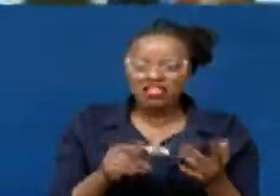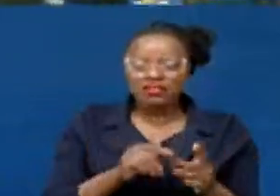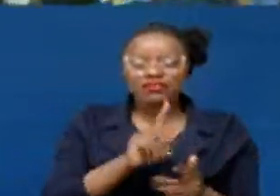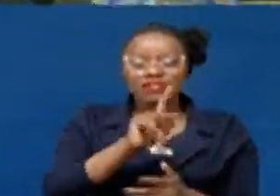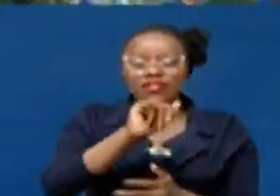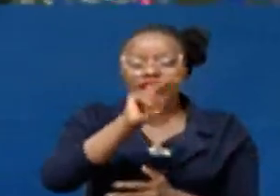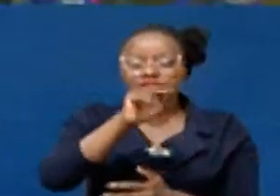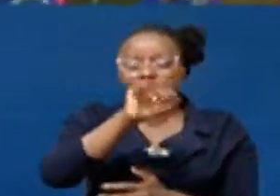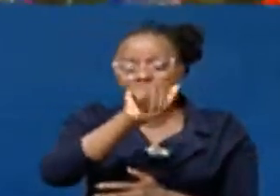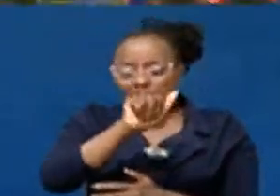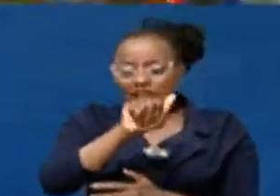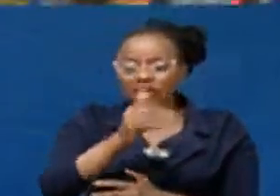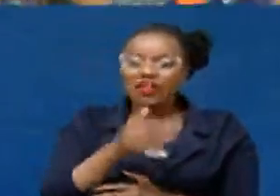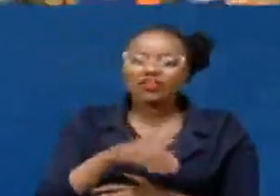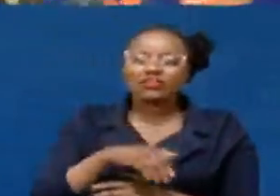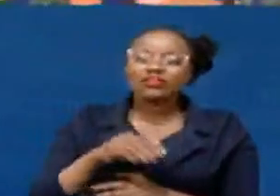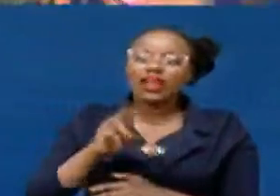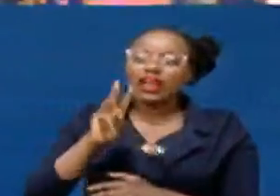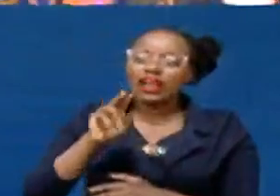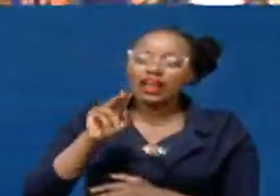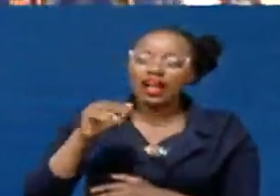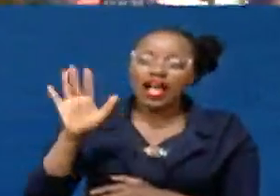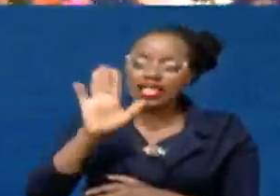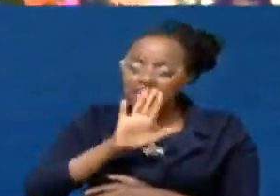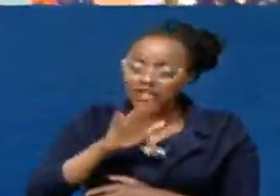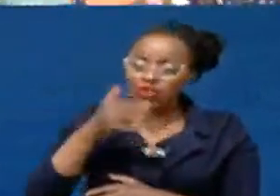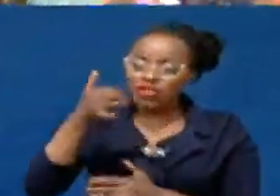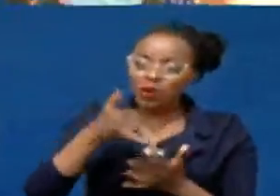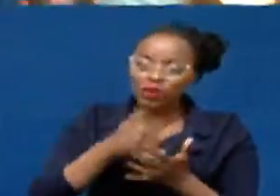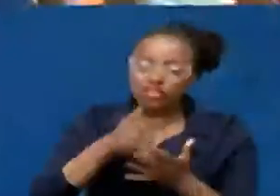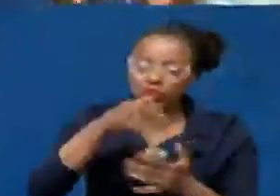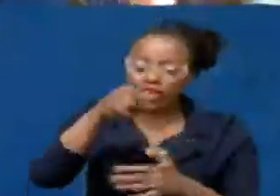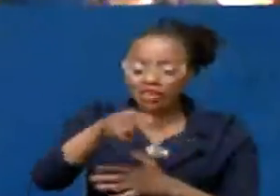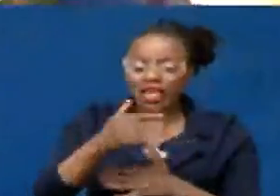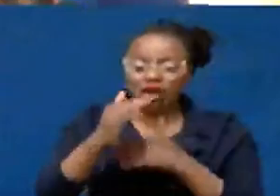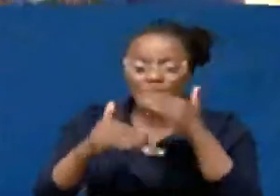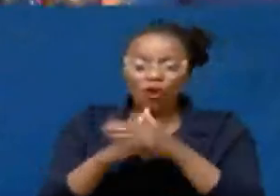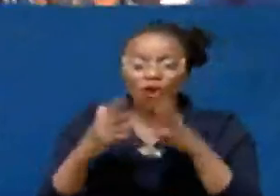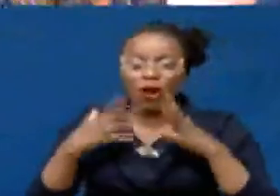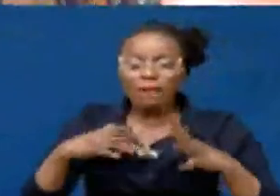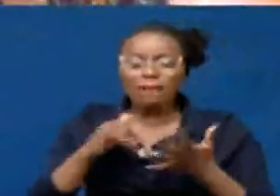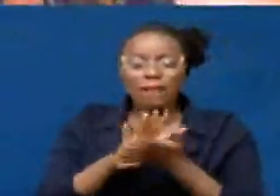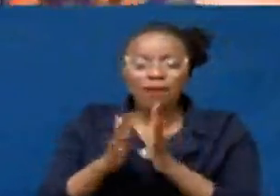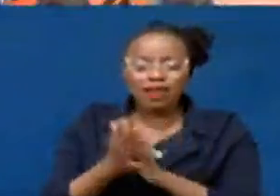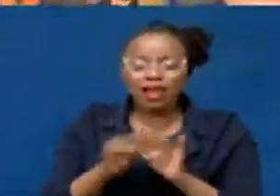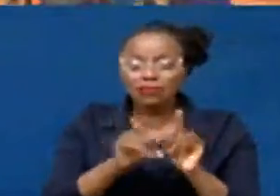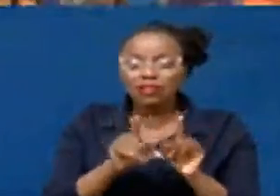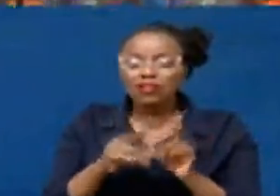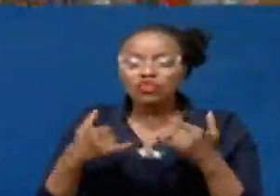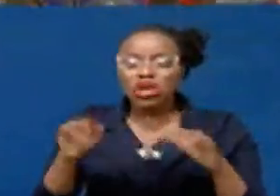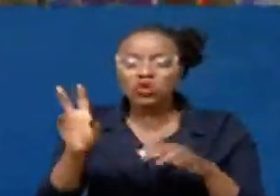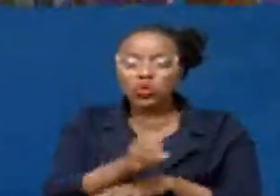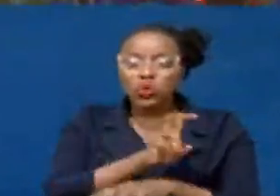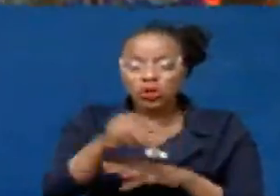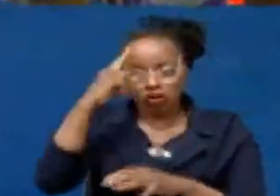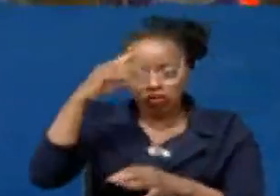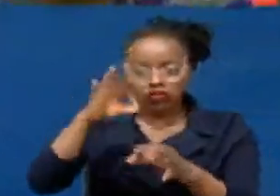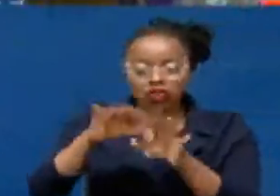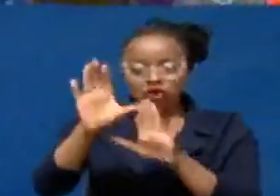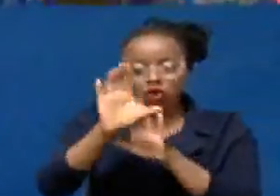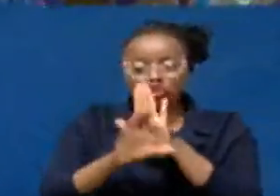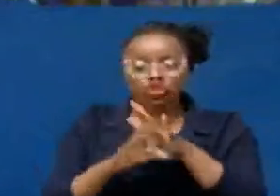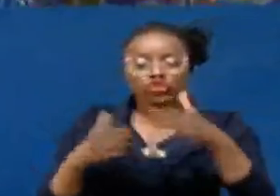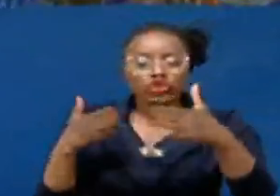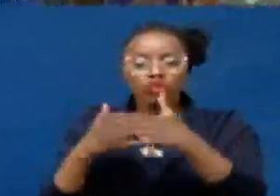Kijana Wamalwa running, Charity Ngilu was candidate. Everybody was basically trying to, it becomes a fishing expedition. The